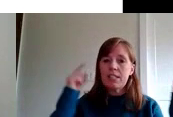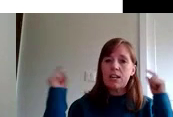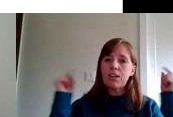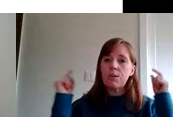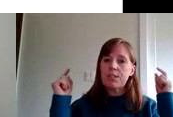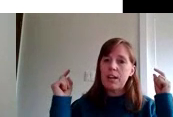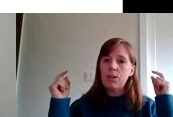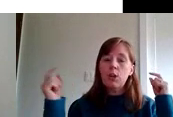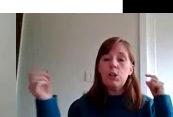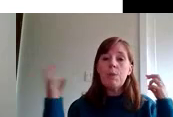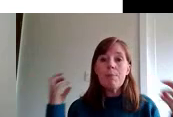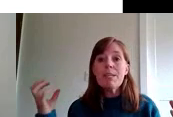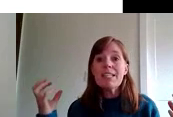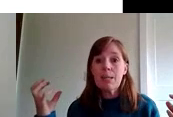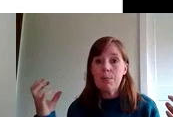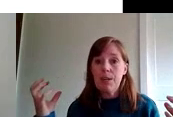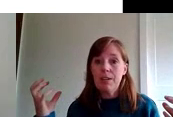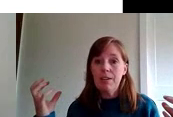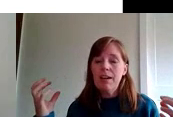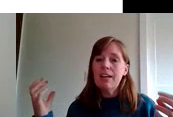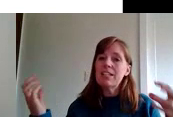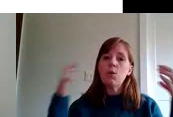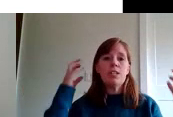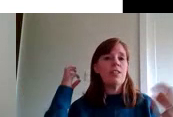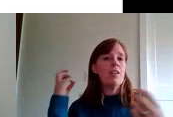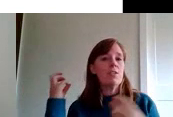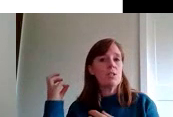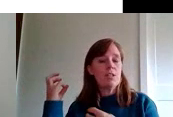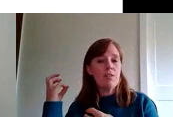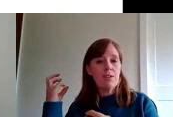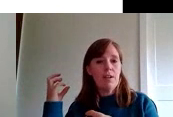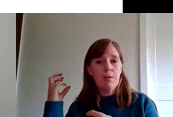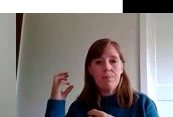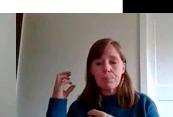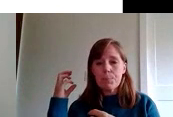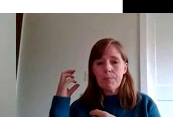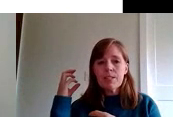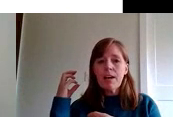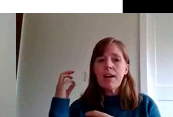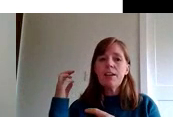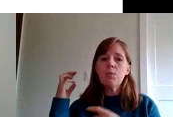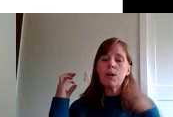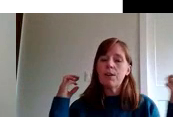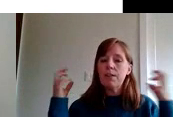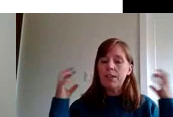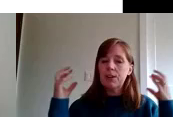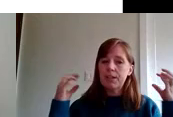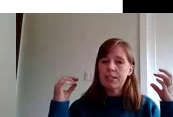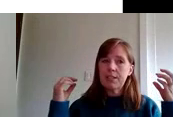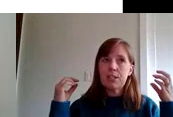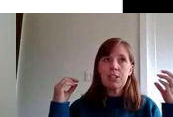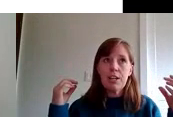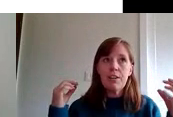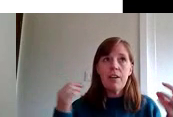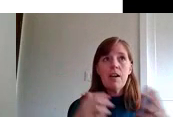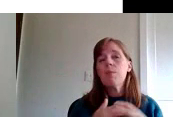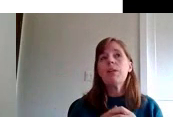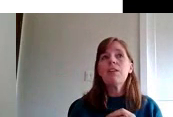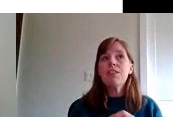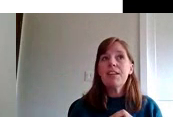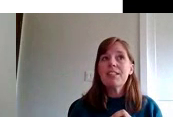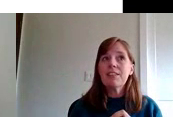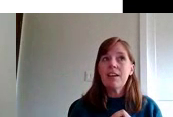side. So if it's a stereo sound, you might miss something because it's going to the other side where the hearing is not as